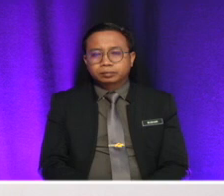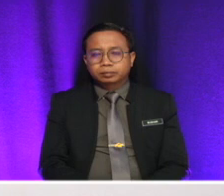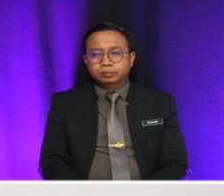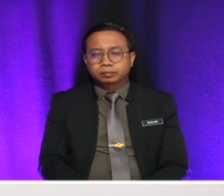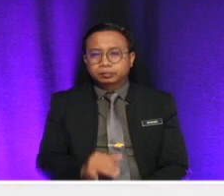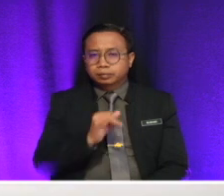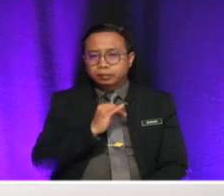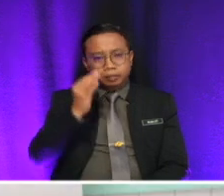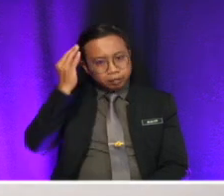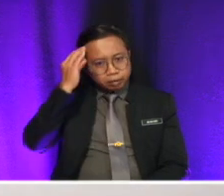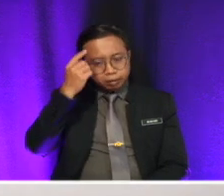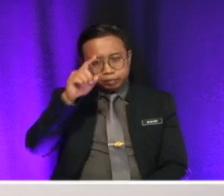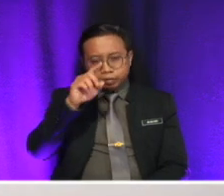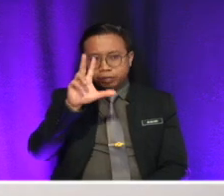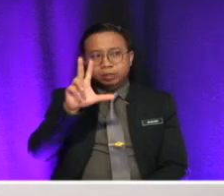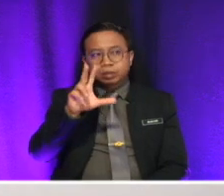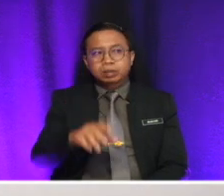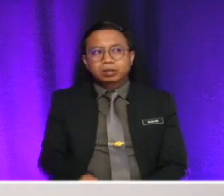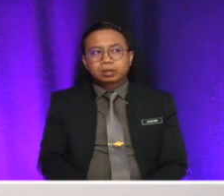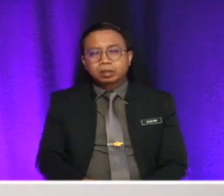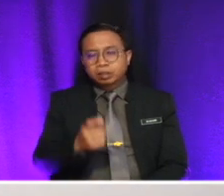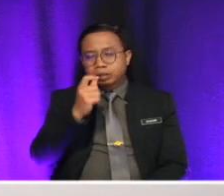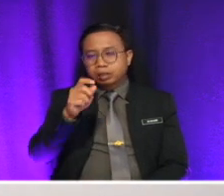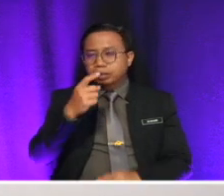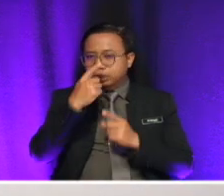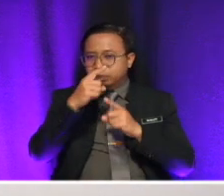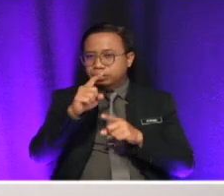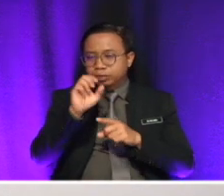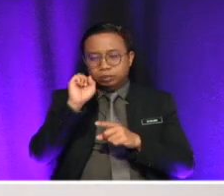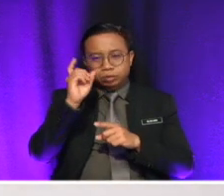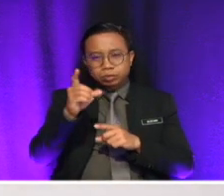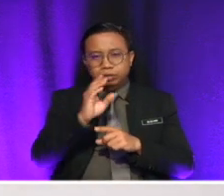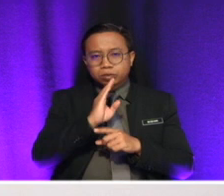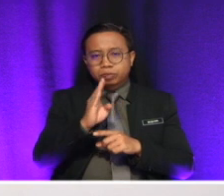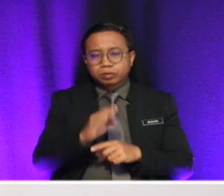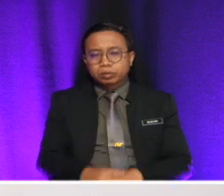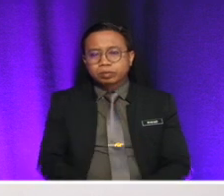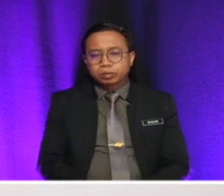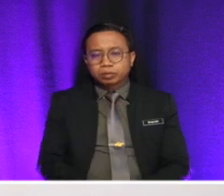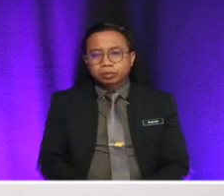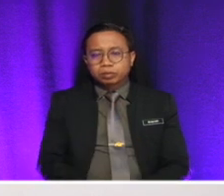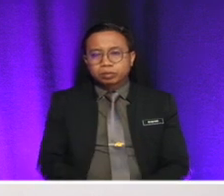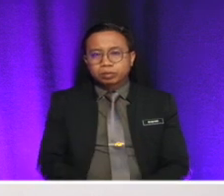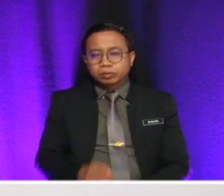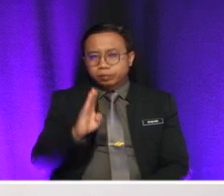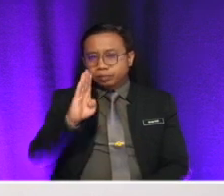I think for the third question, the answer would be B, because